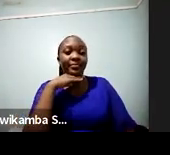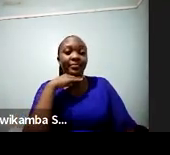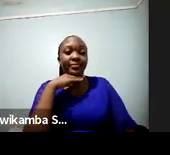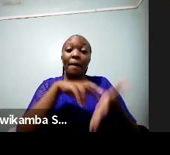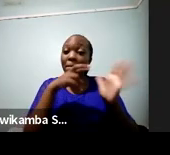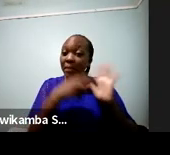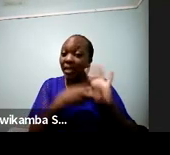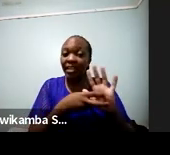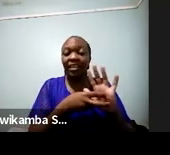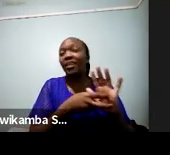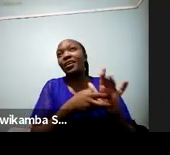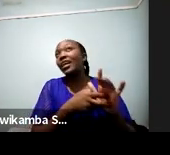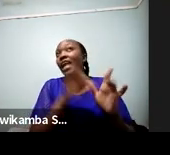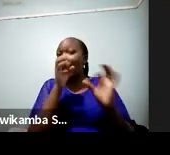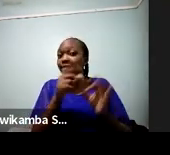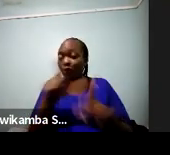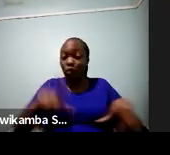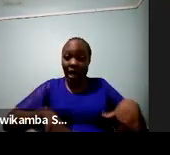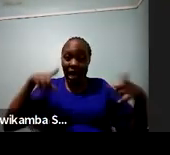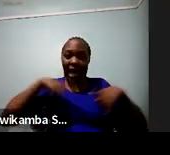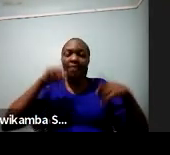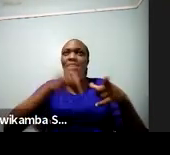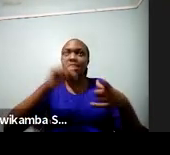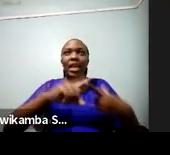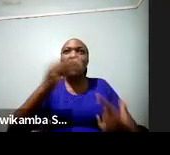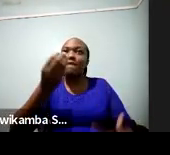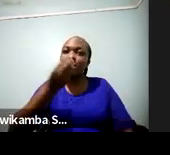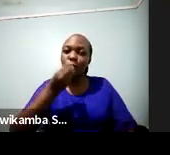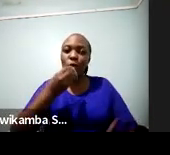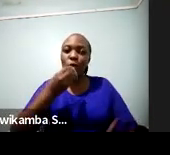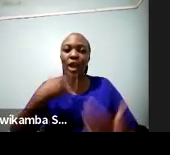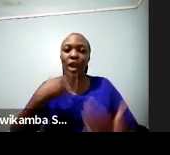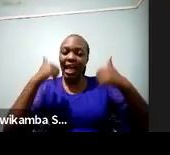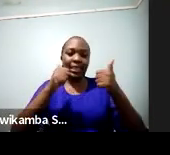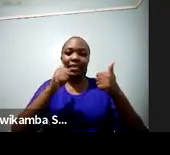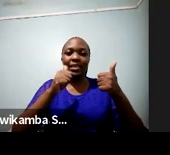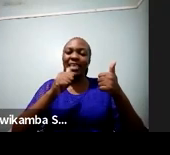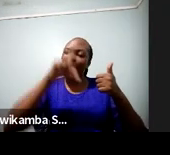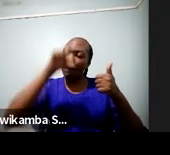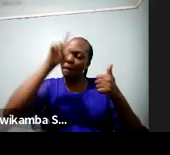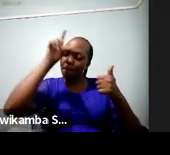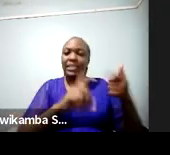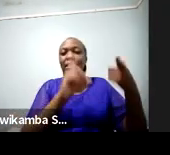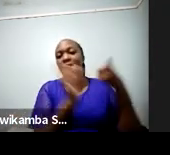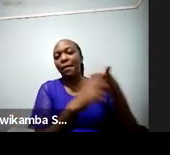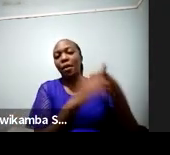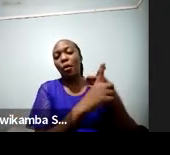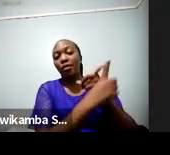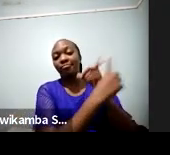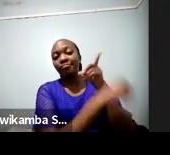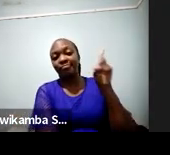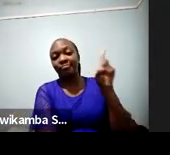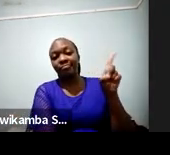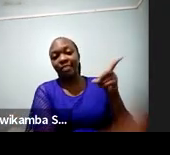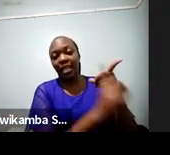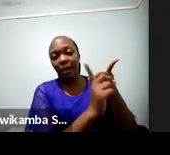is a concern for us. In terms of the basic needs, food and health is the number one and number two, or number one and two and